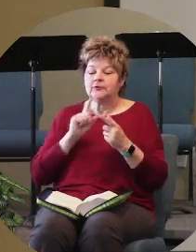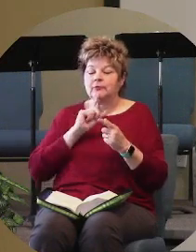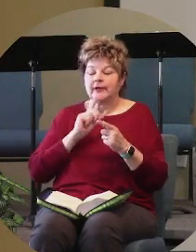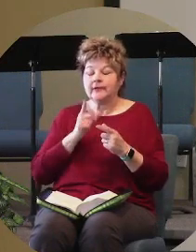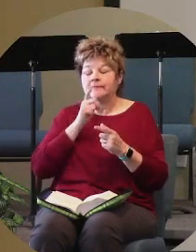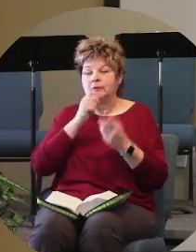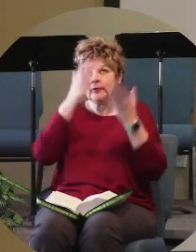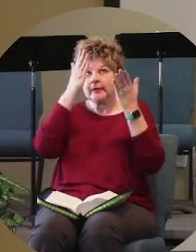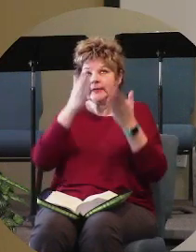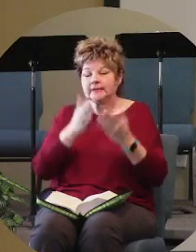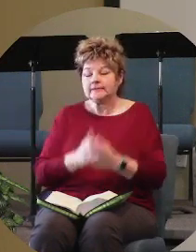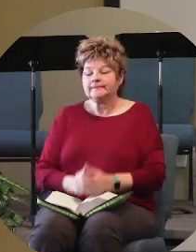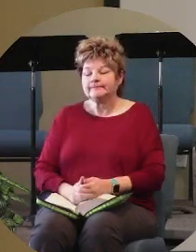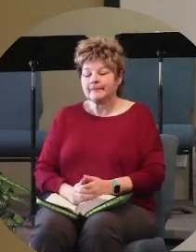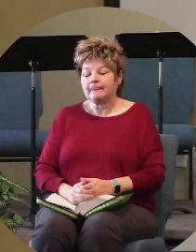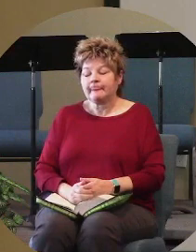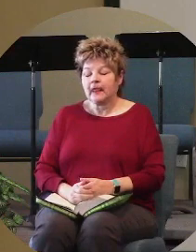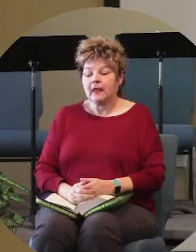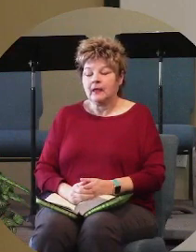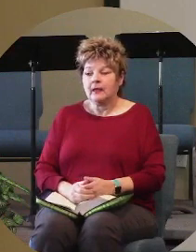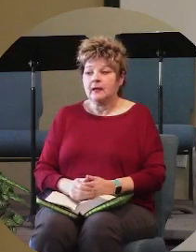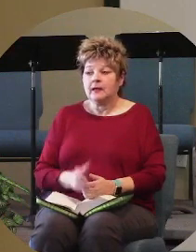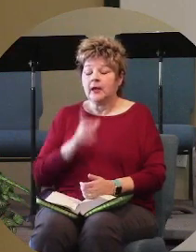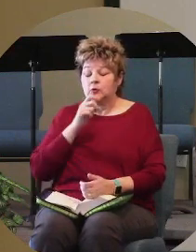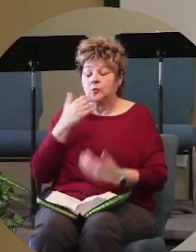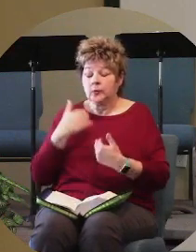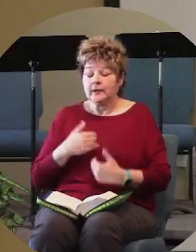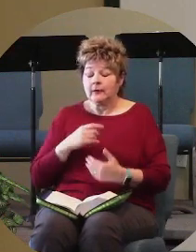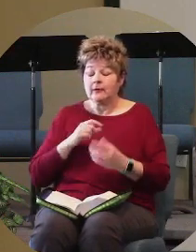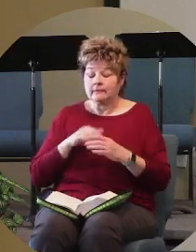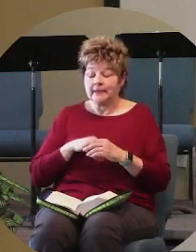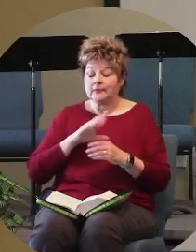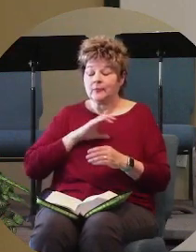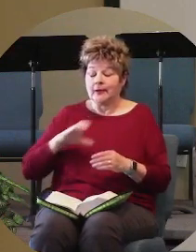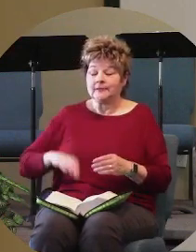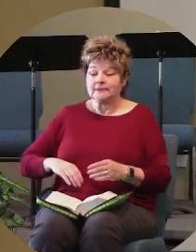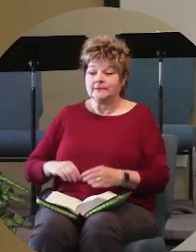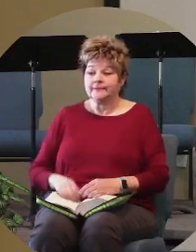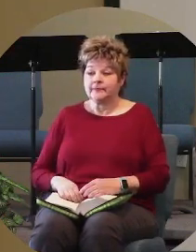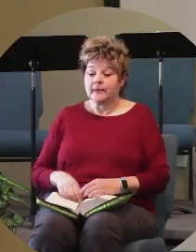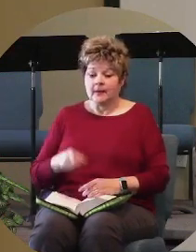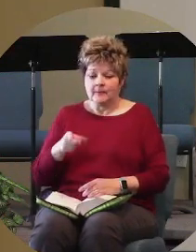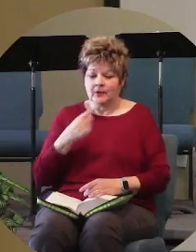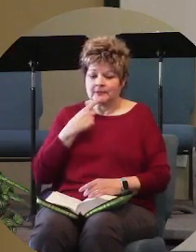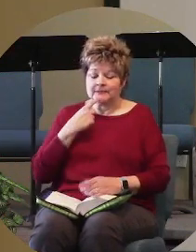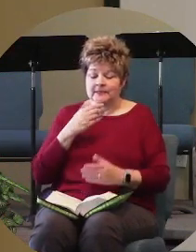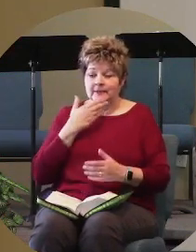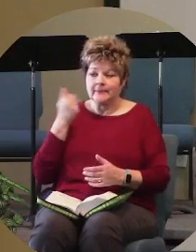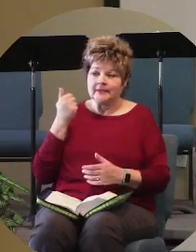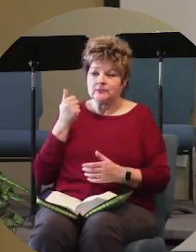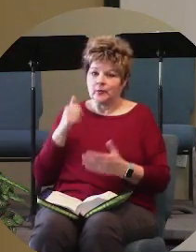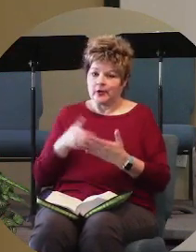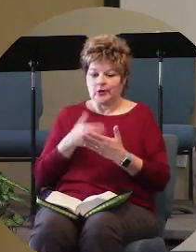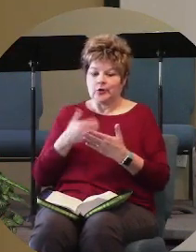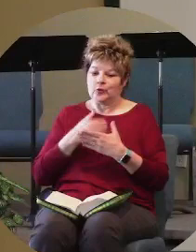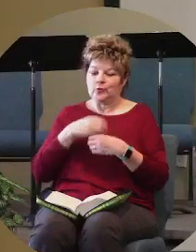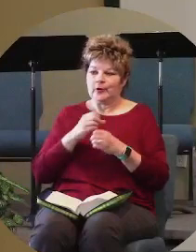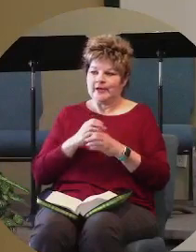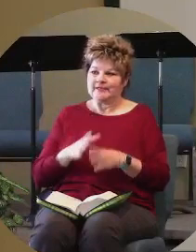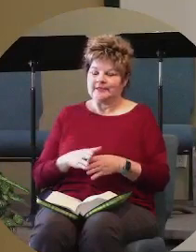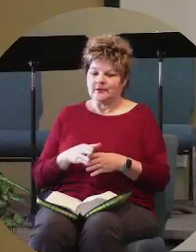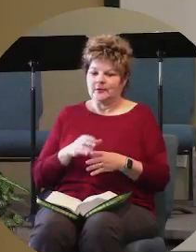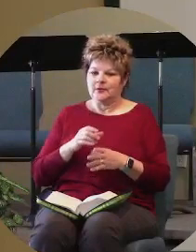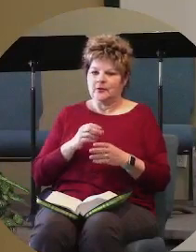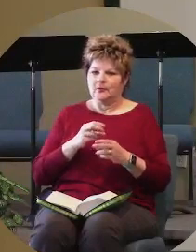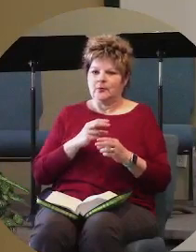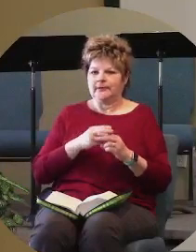who he is and who we are in Christ. I mean, Paul says it best, we are new creations. Well, John says you're